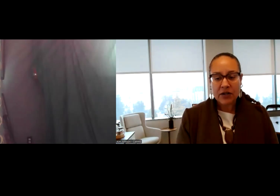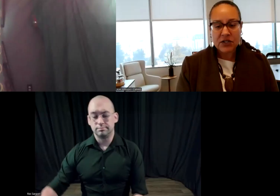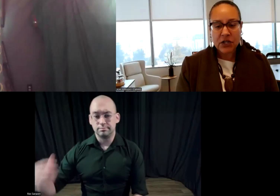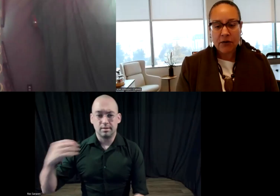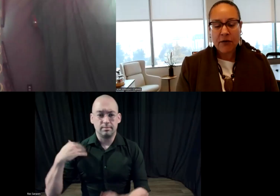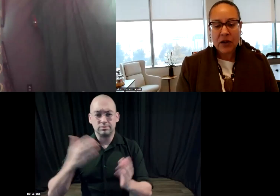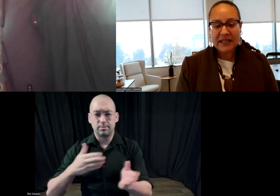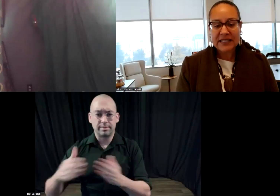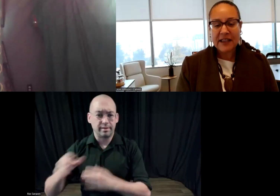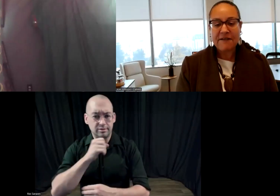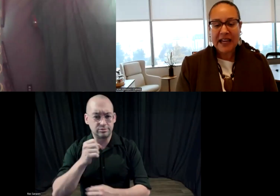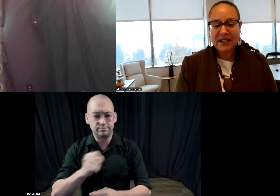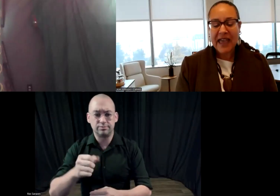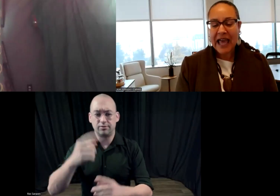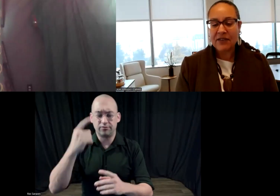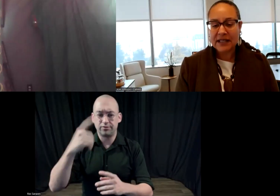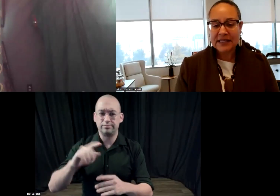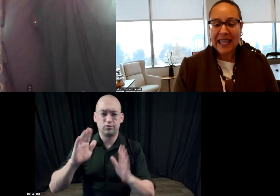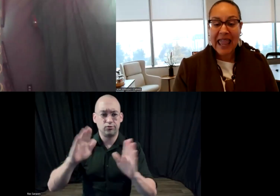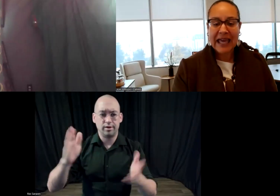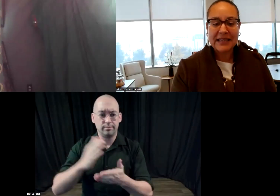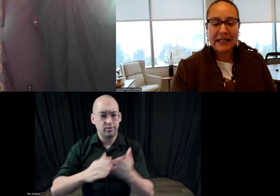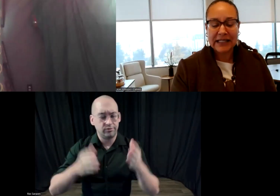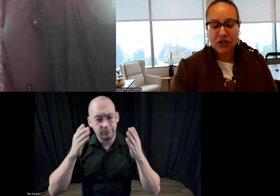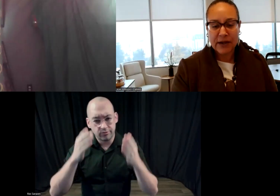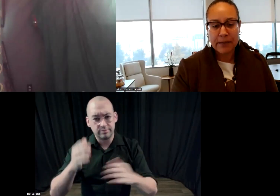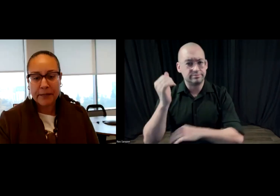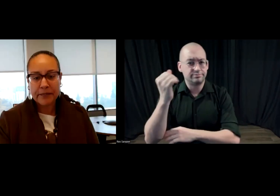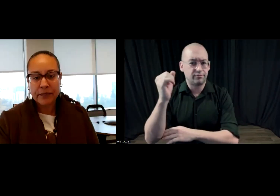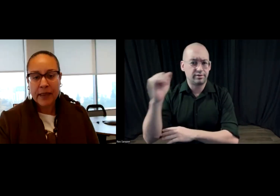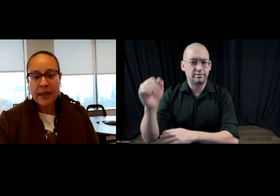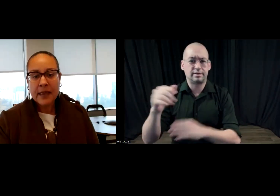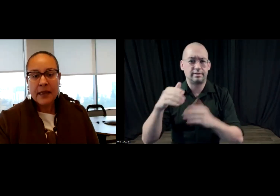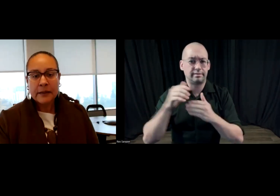great part to your focused, effective advocacy and leadership.